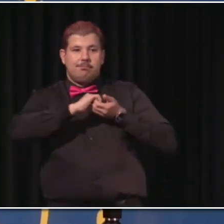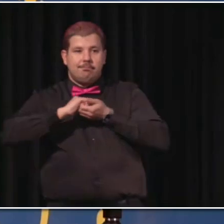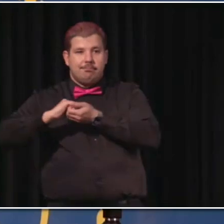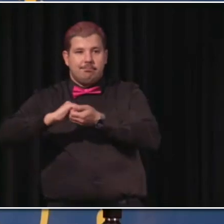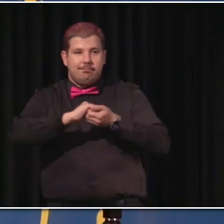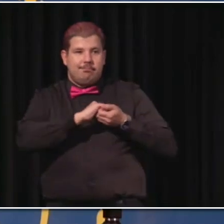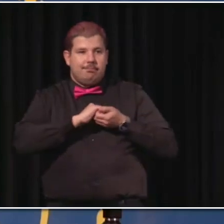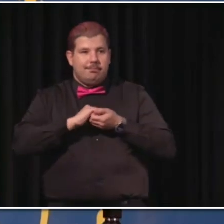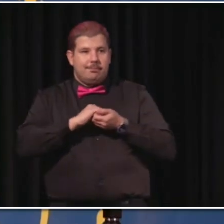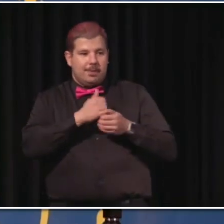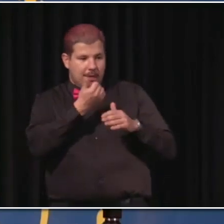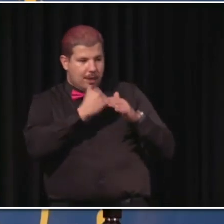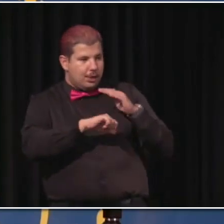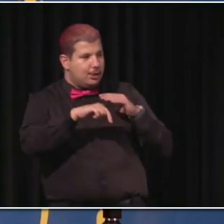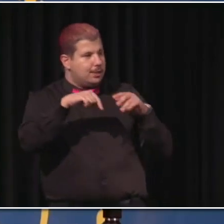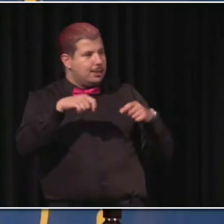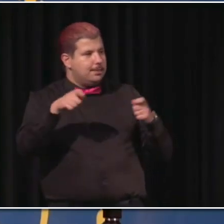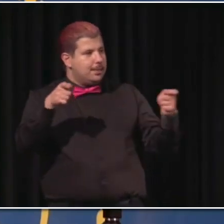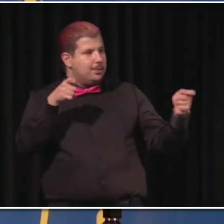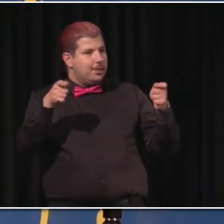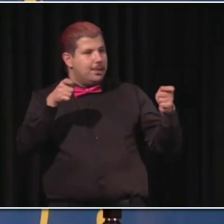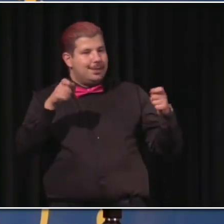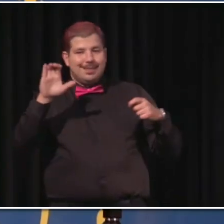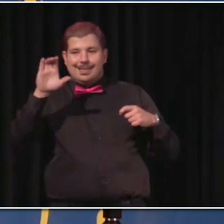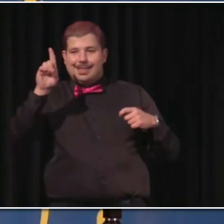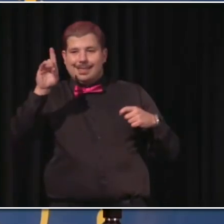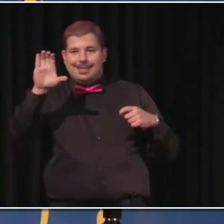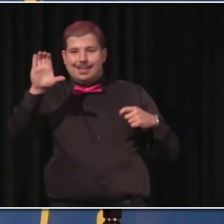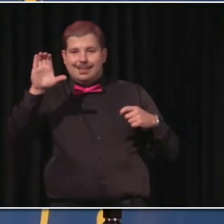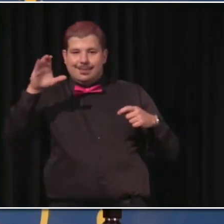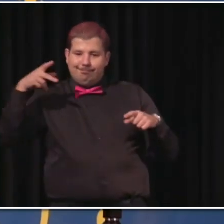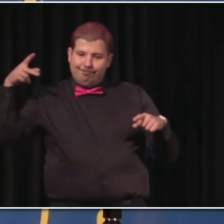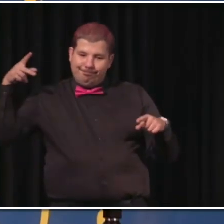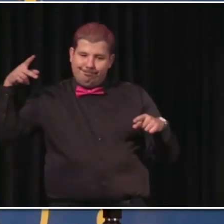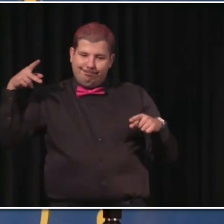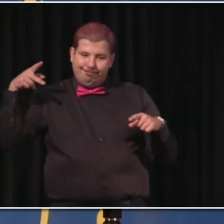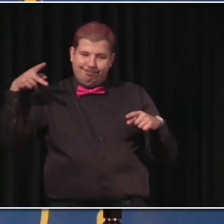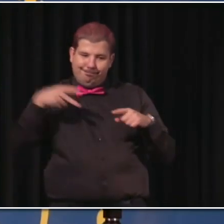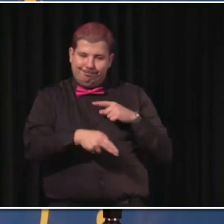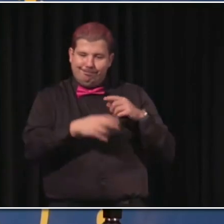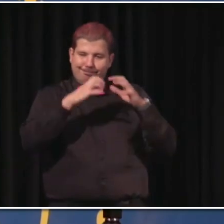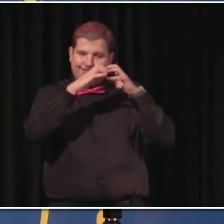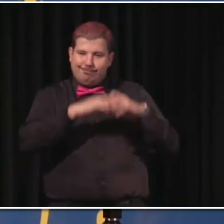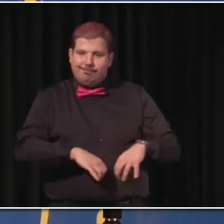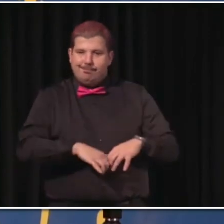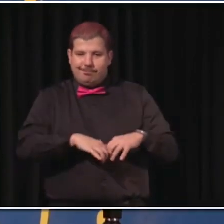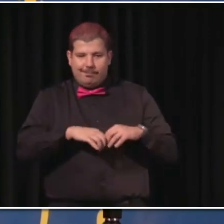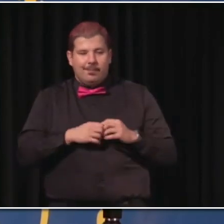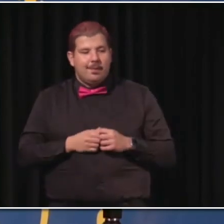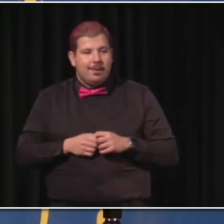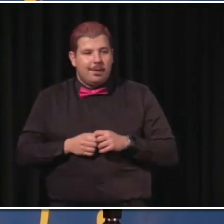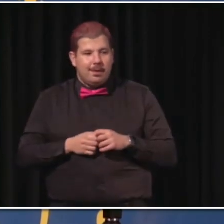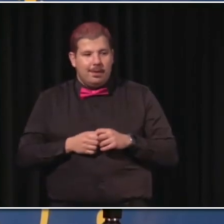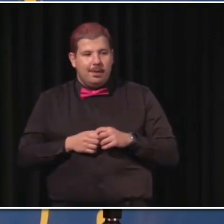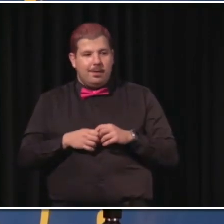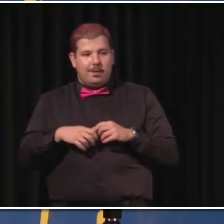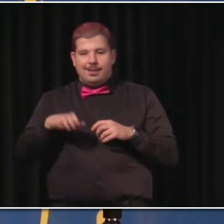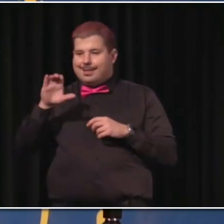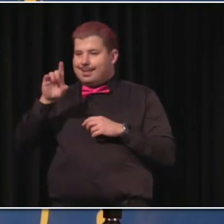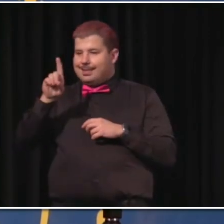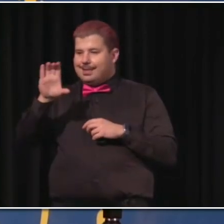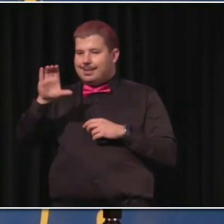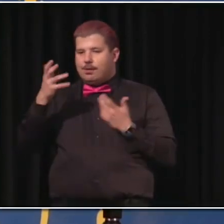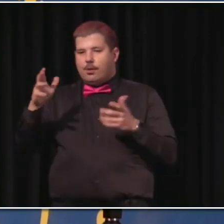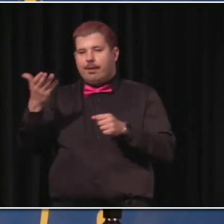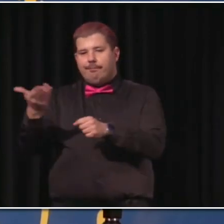And under this administration, the CDC is being dismantled. The CDC has already fired